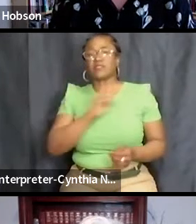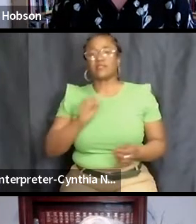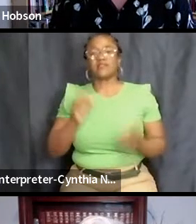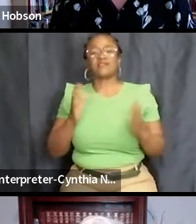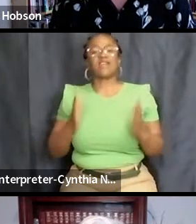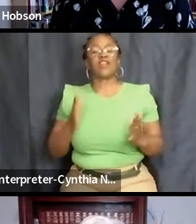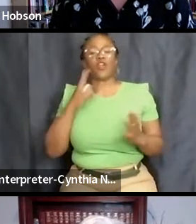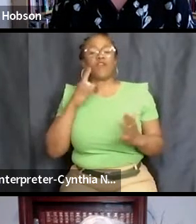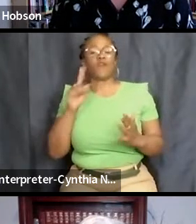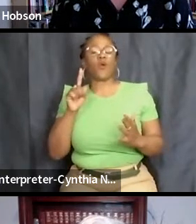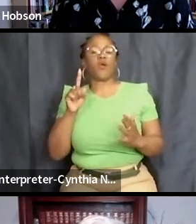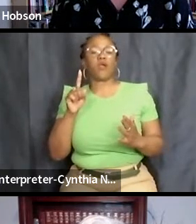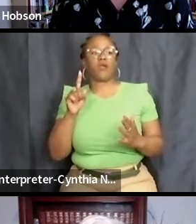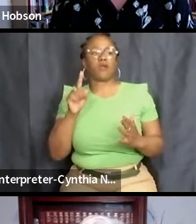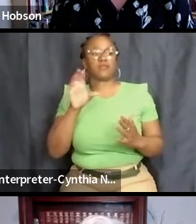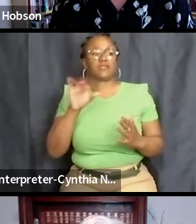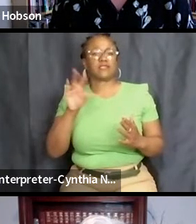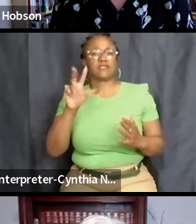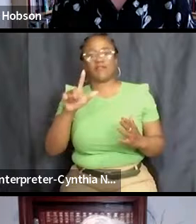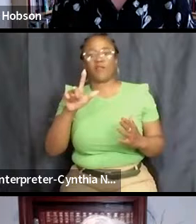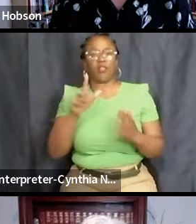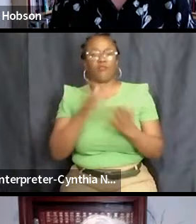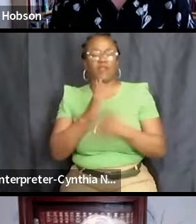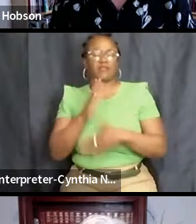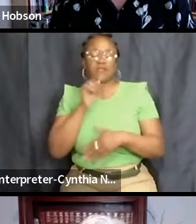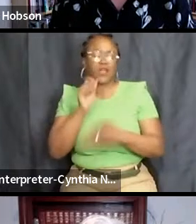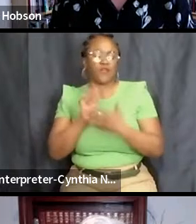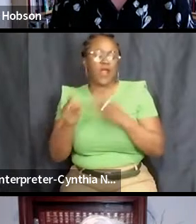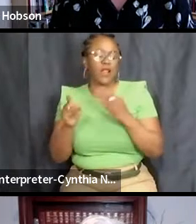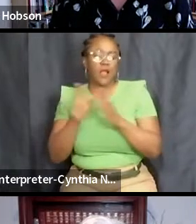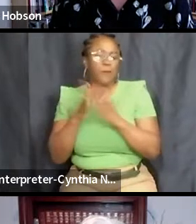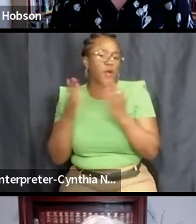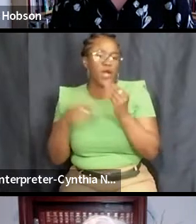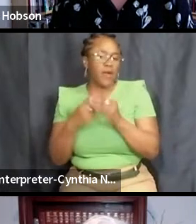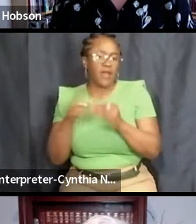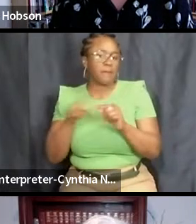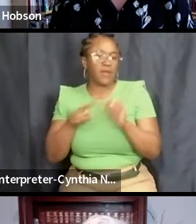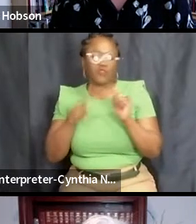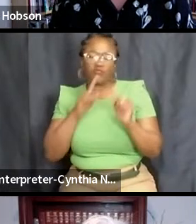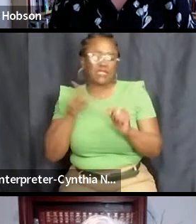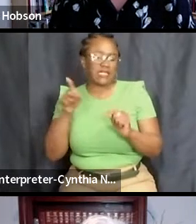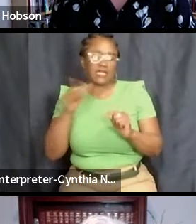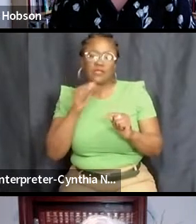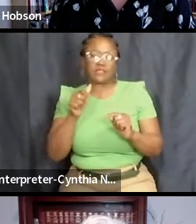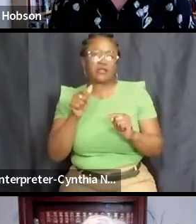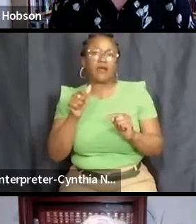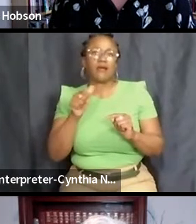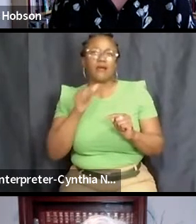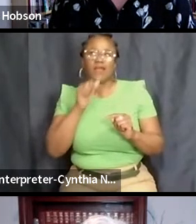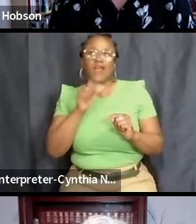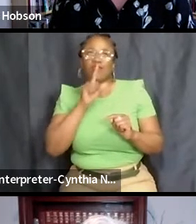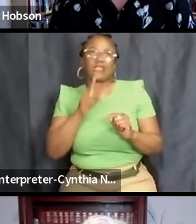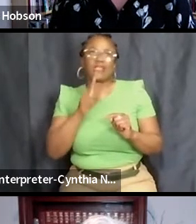think anybody's going to write a book about Ralph Neas, but he just kind of struck me as somewhat of an unsung hero.